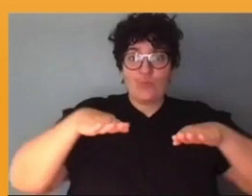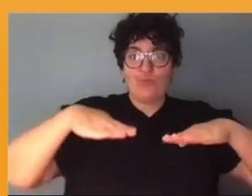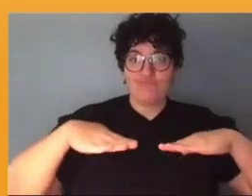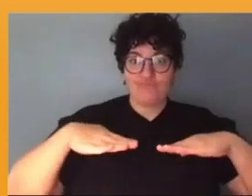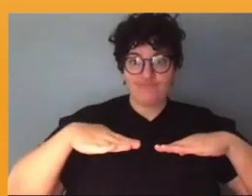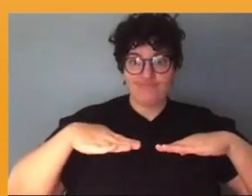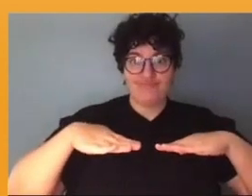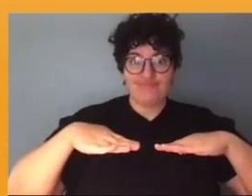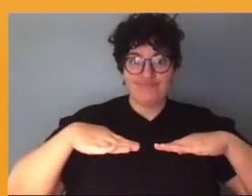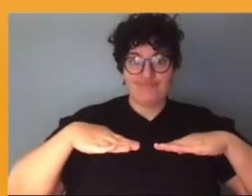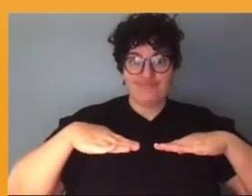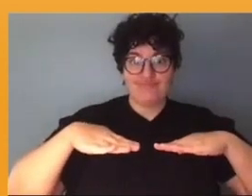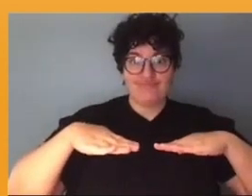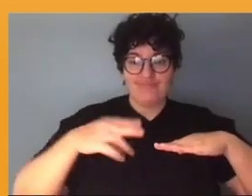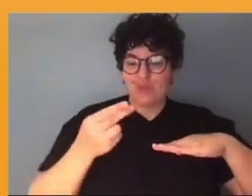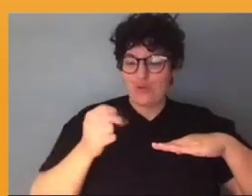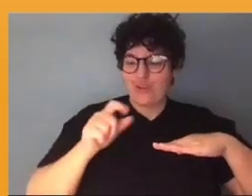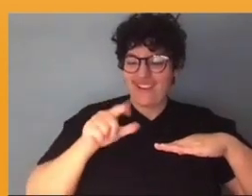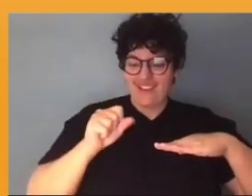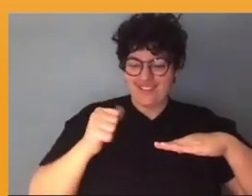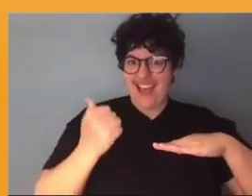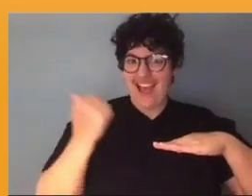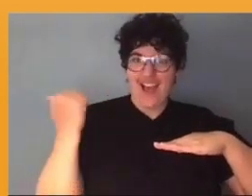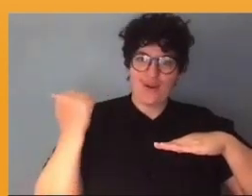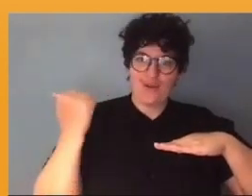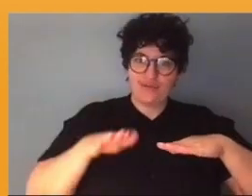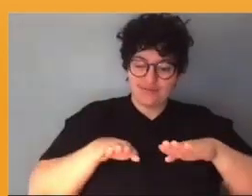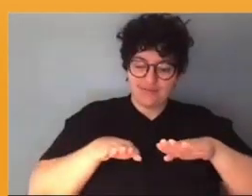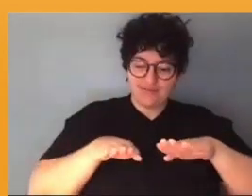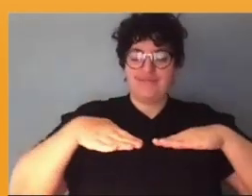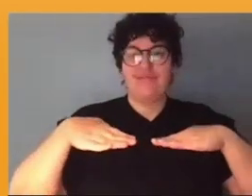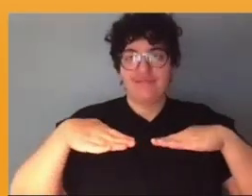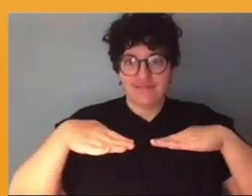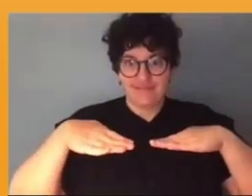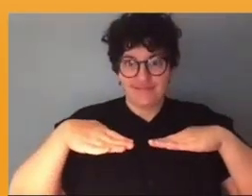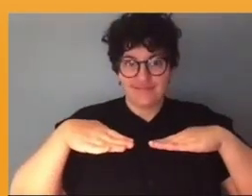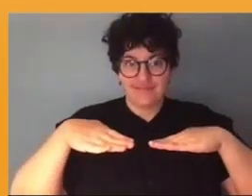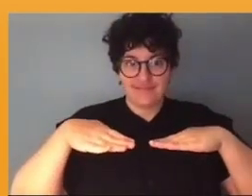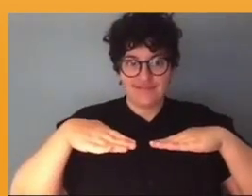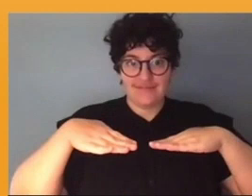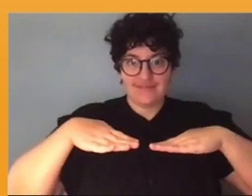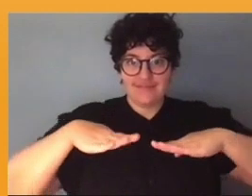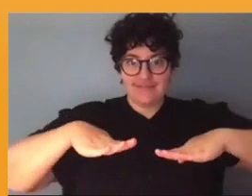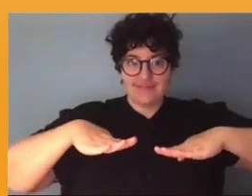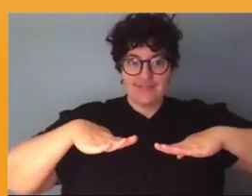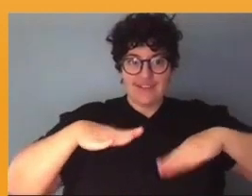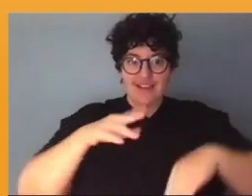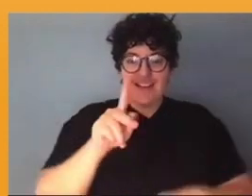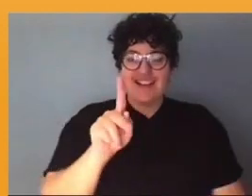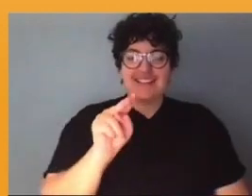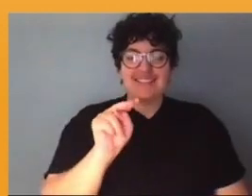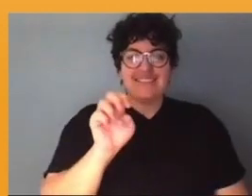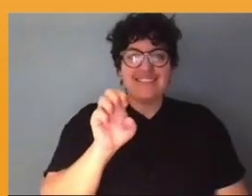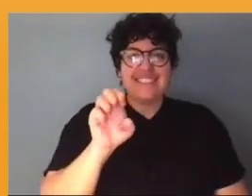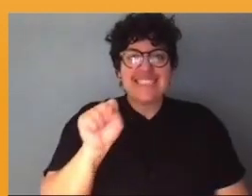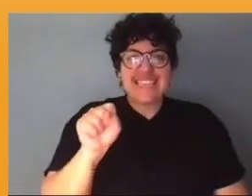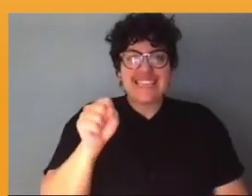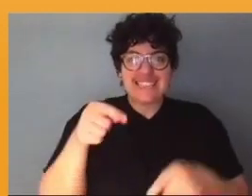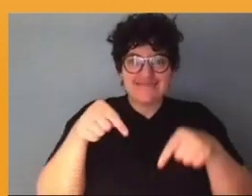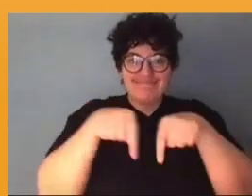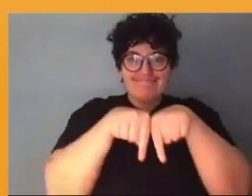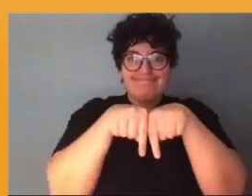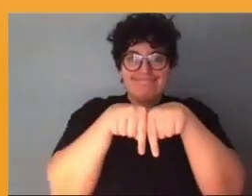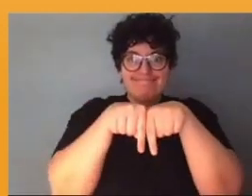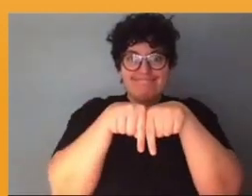our heels outward and get our knees together.